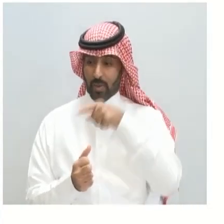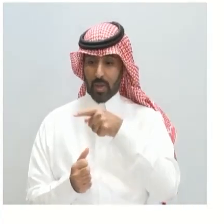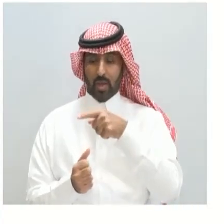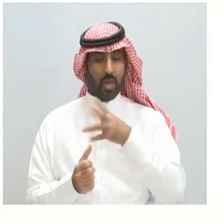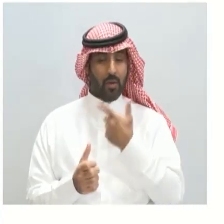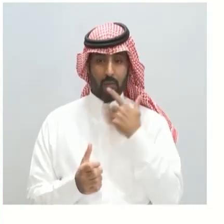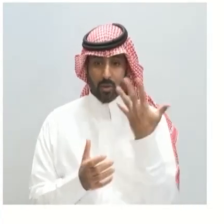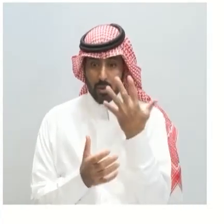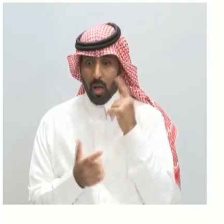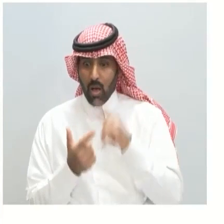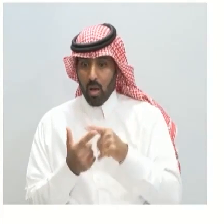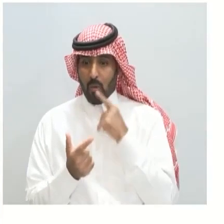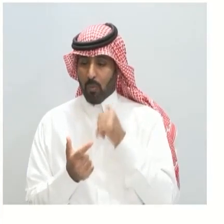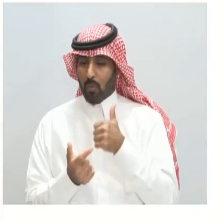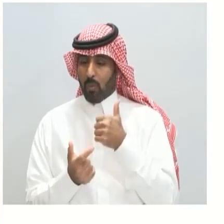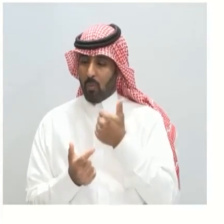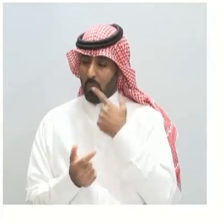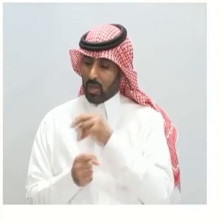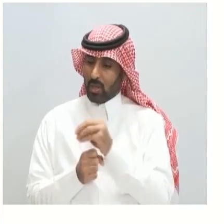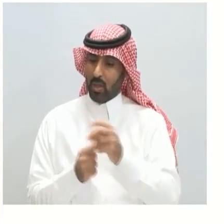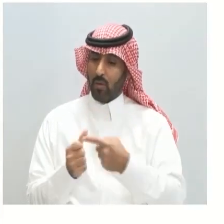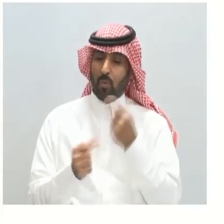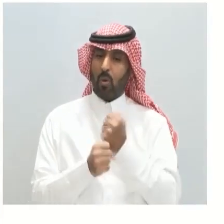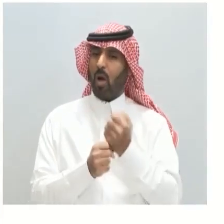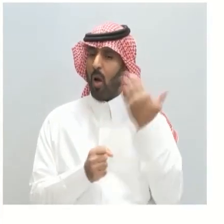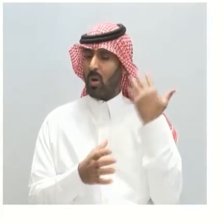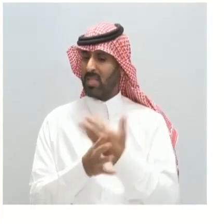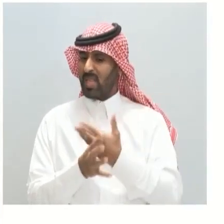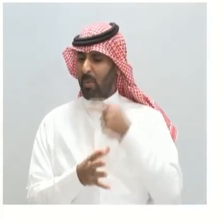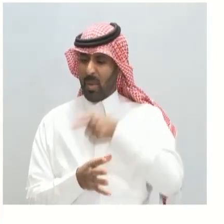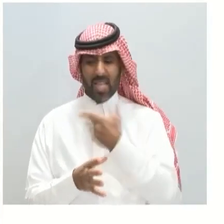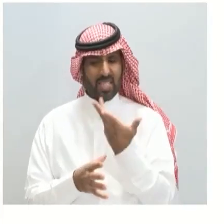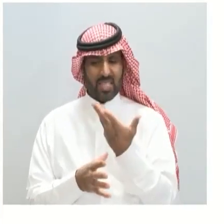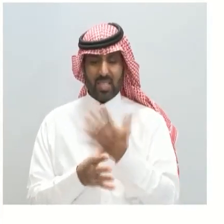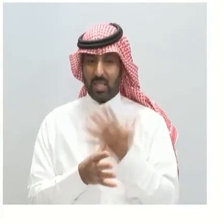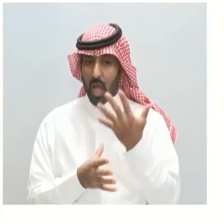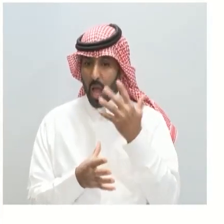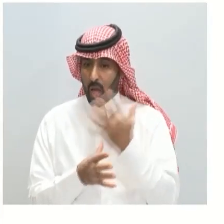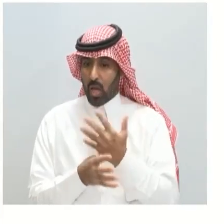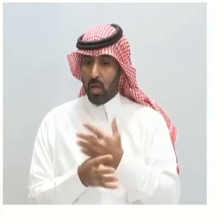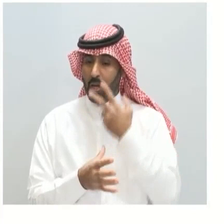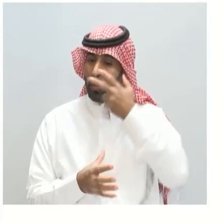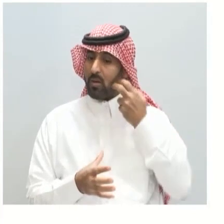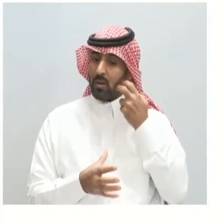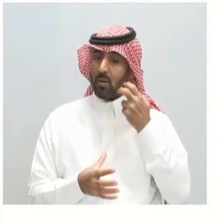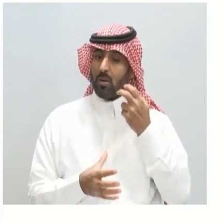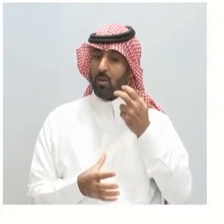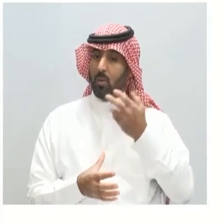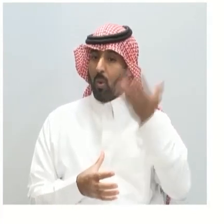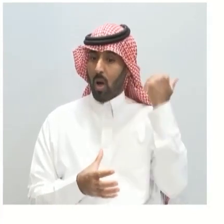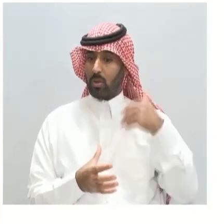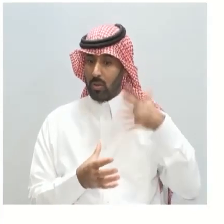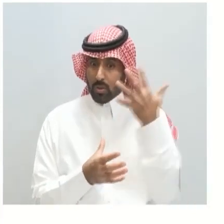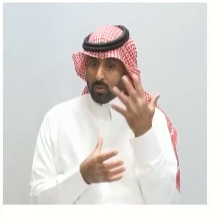one describes how someone feels. The other one describes what causes this feeling. The cat was